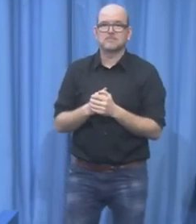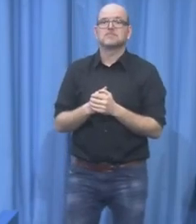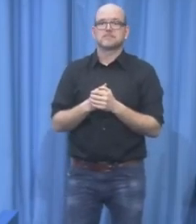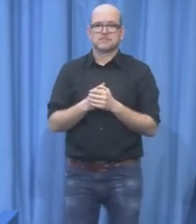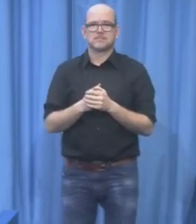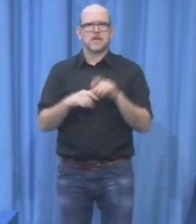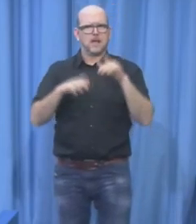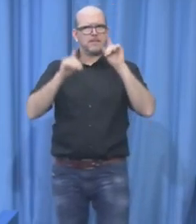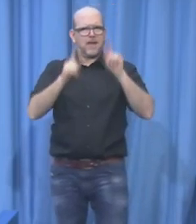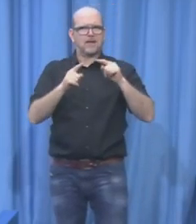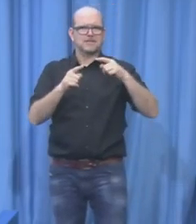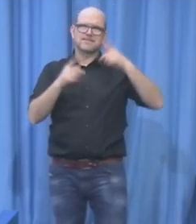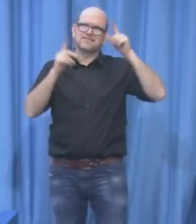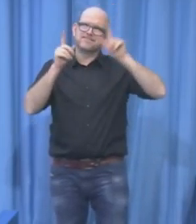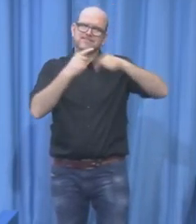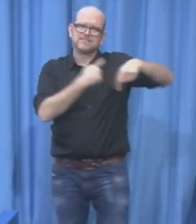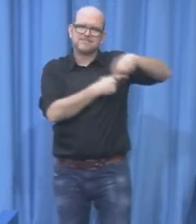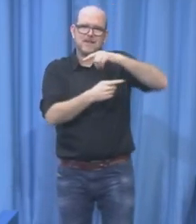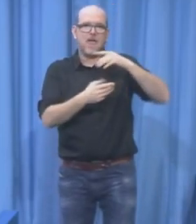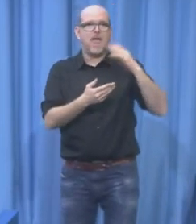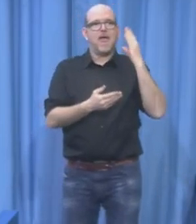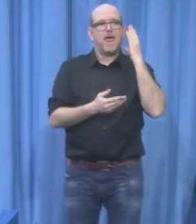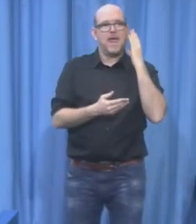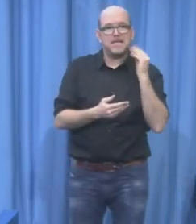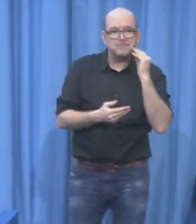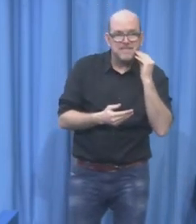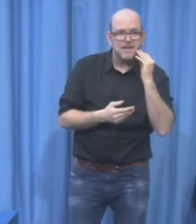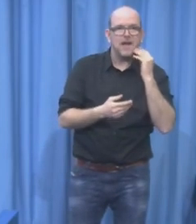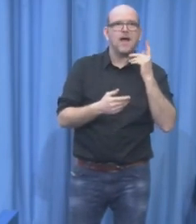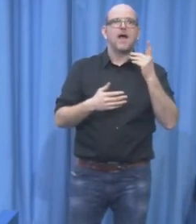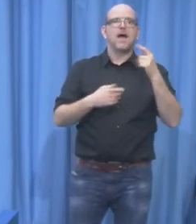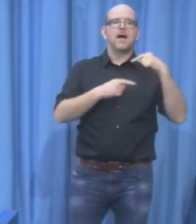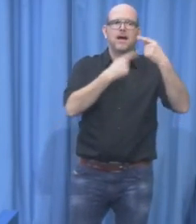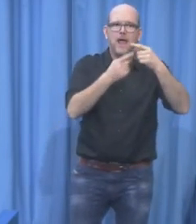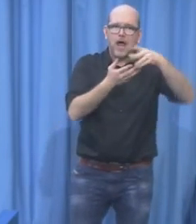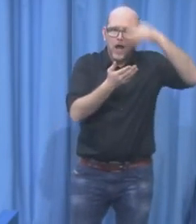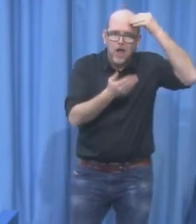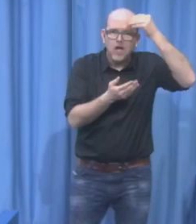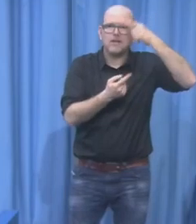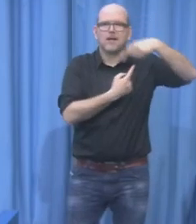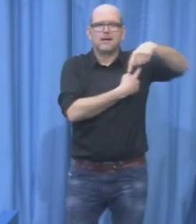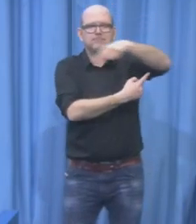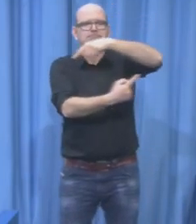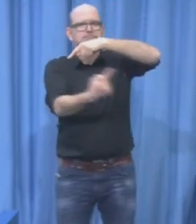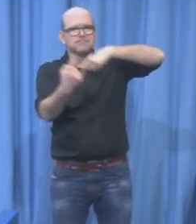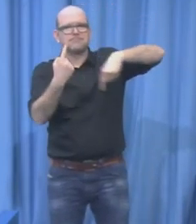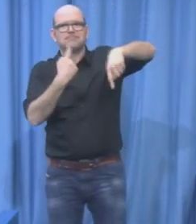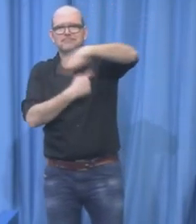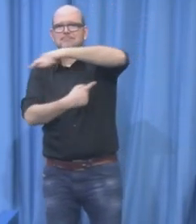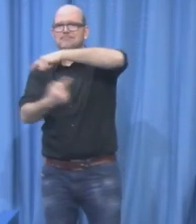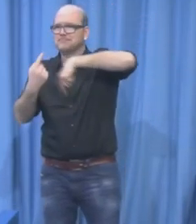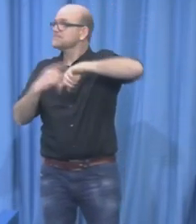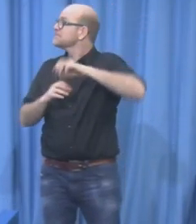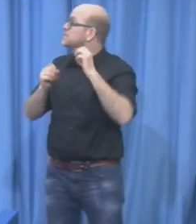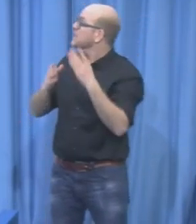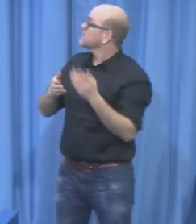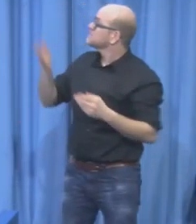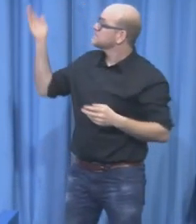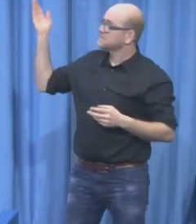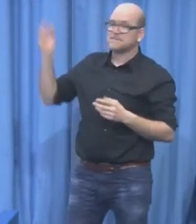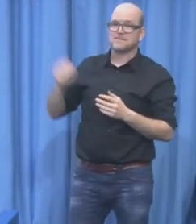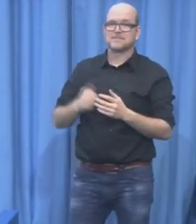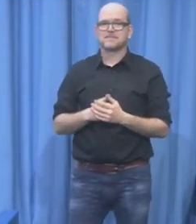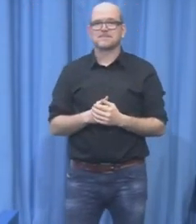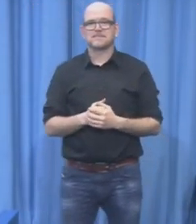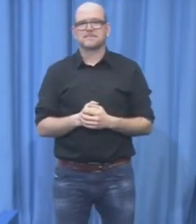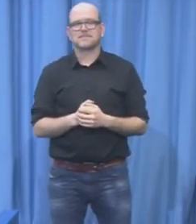So you can see on the bottom a quote that we kind of live by with our organization. The number one indicator of successful labor market attachment for